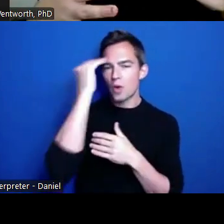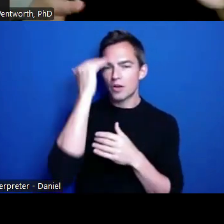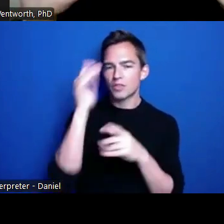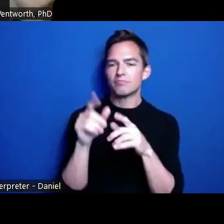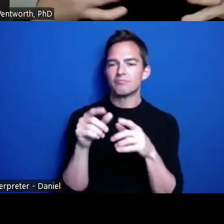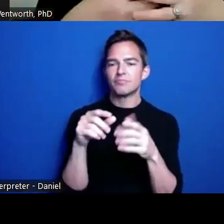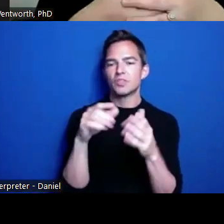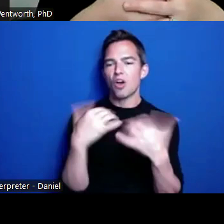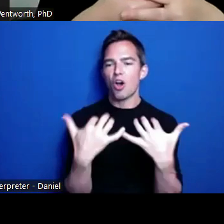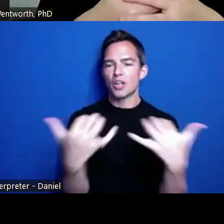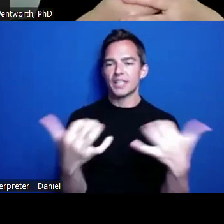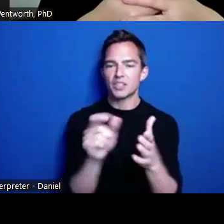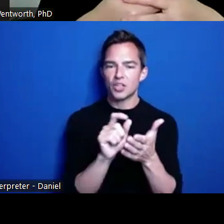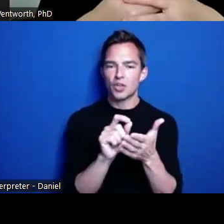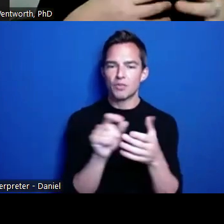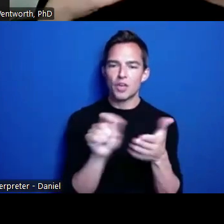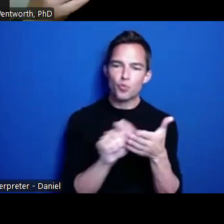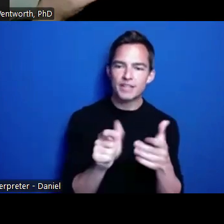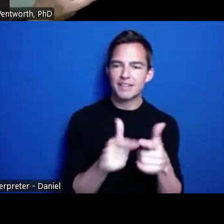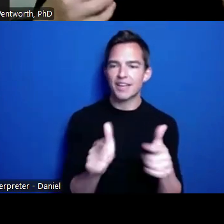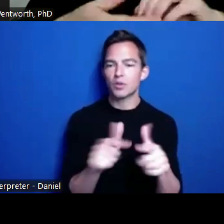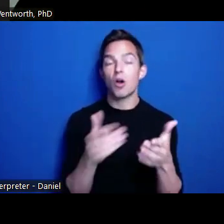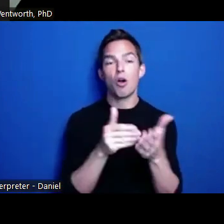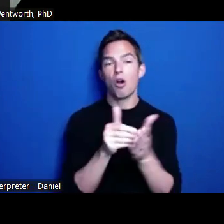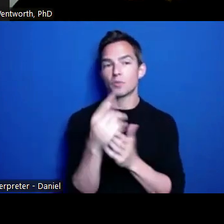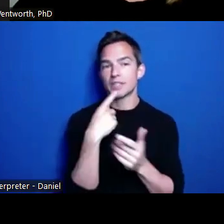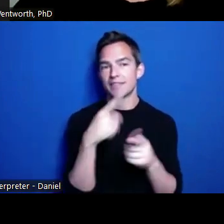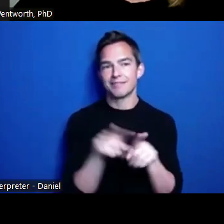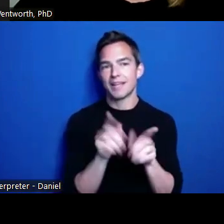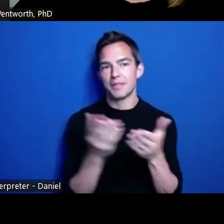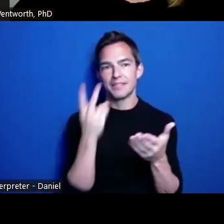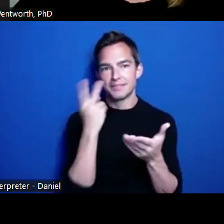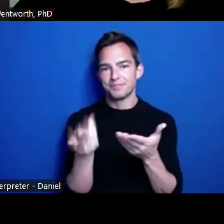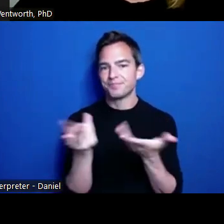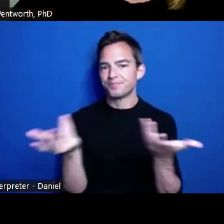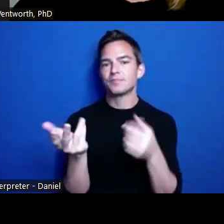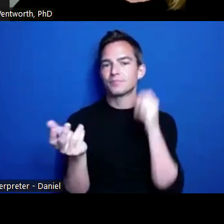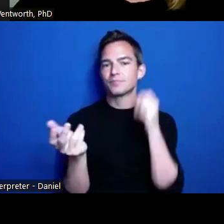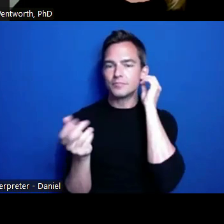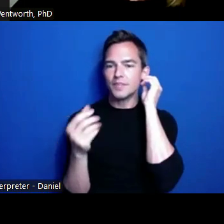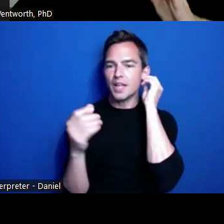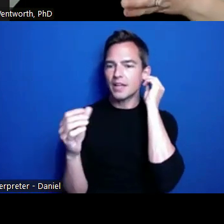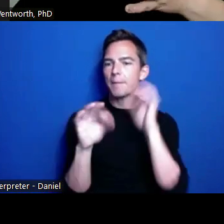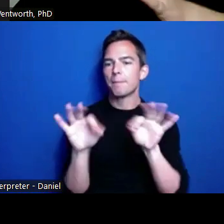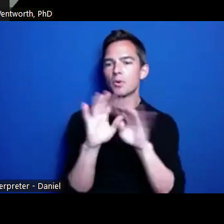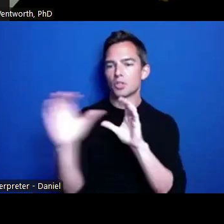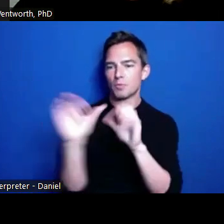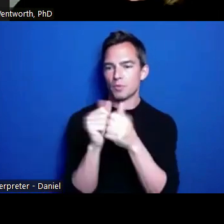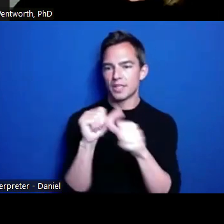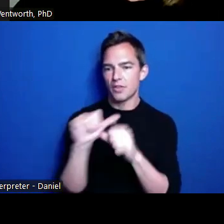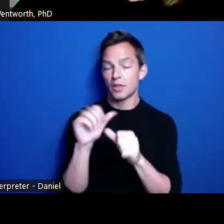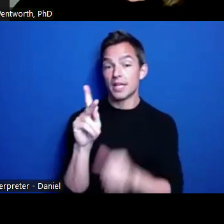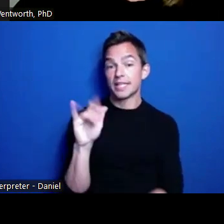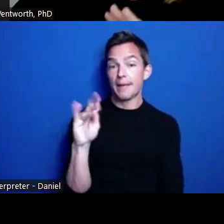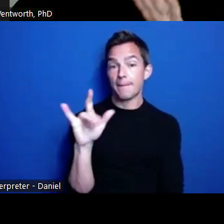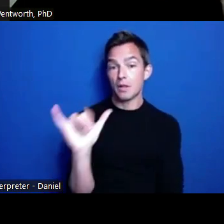language, and the fact that we're often saying some of the same things. And so just being precise as we're communicating with each other. And Kimberly, I appreciate your